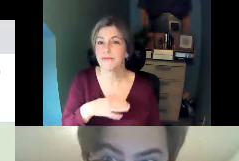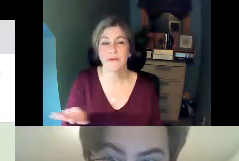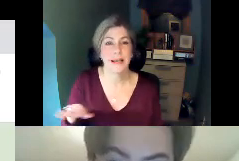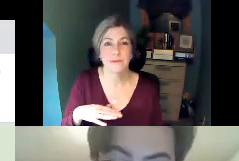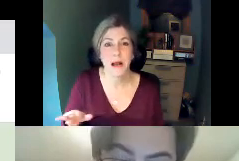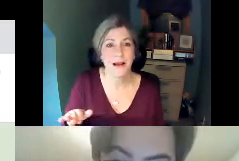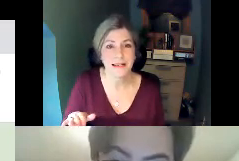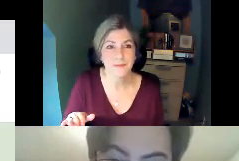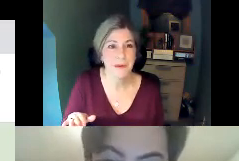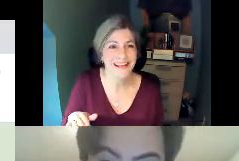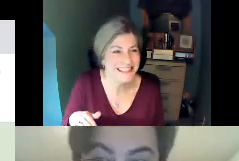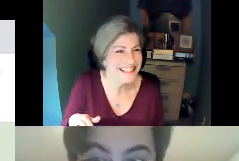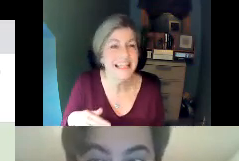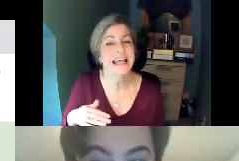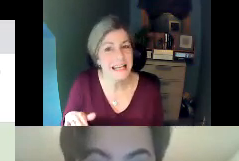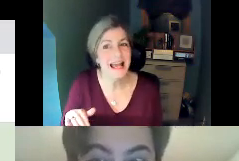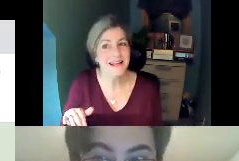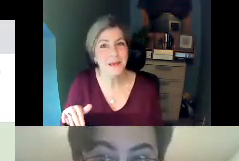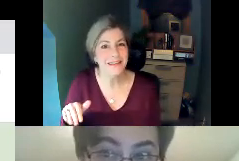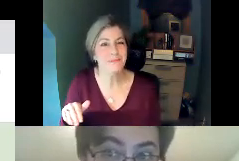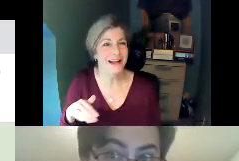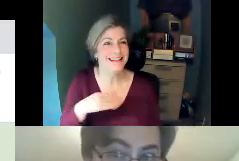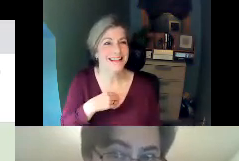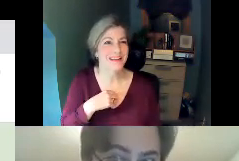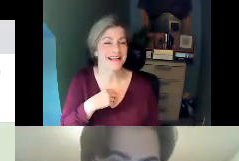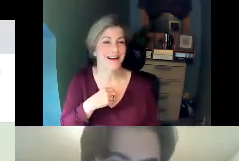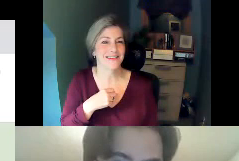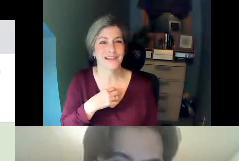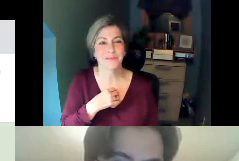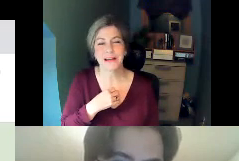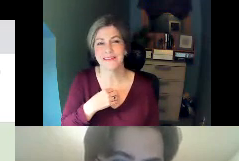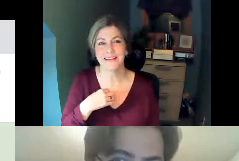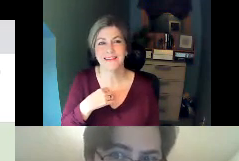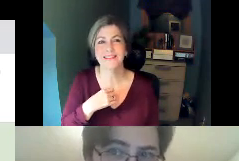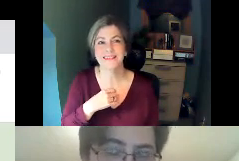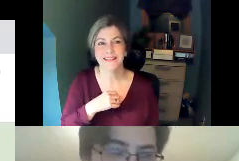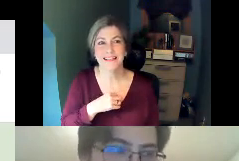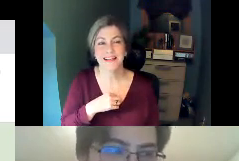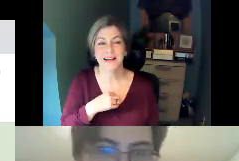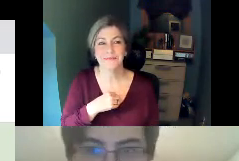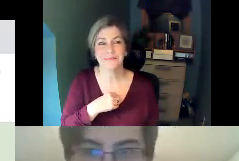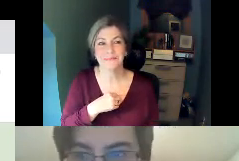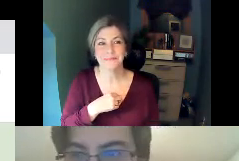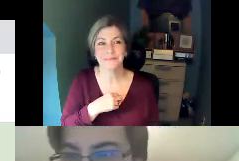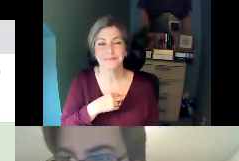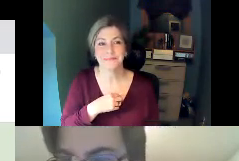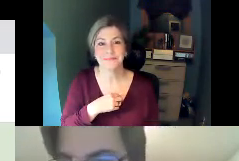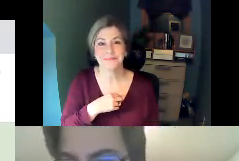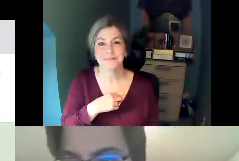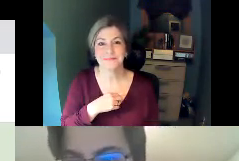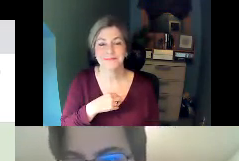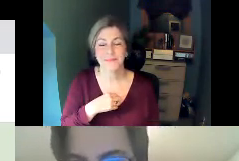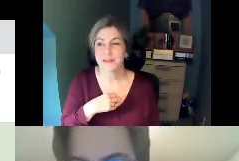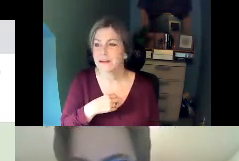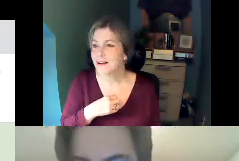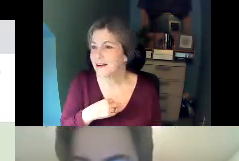So never mind, but it has been the practice at many colleges, but that's, yeah.